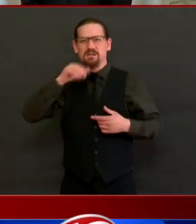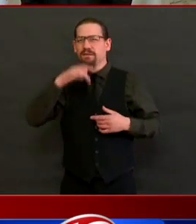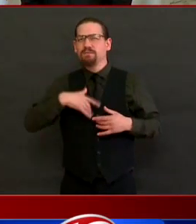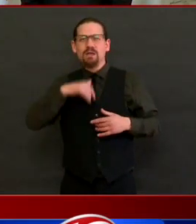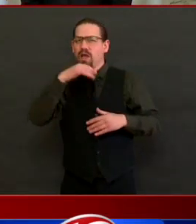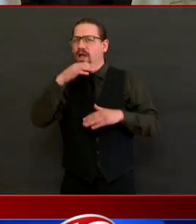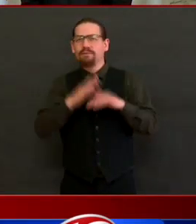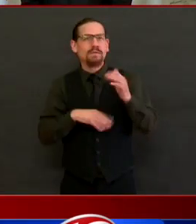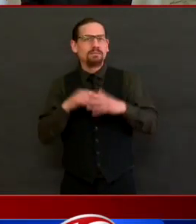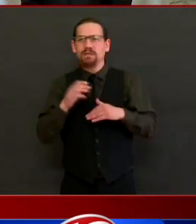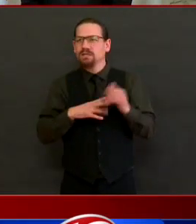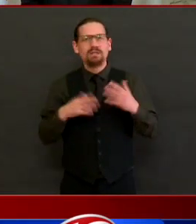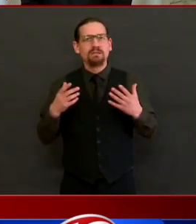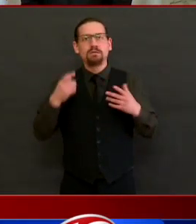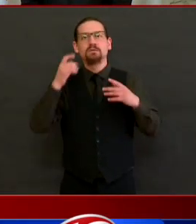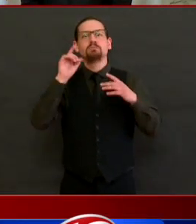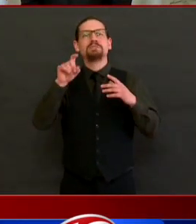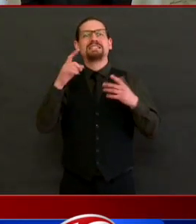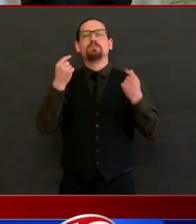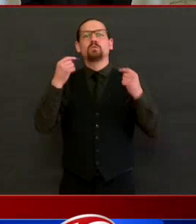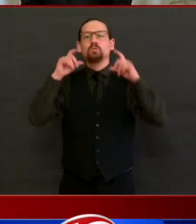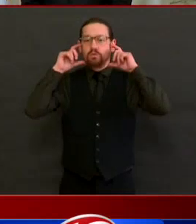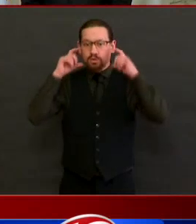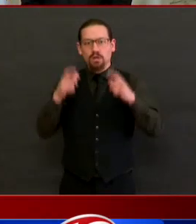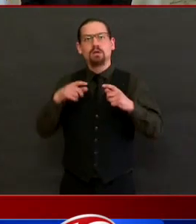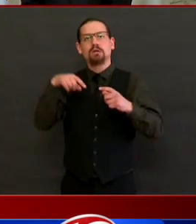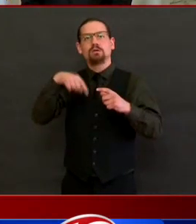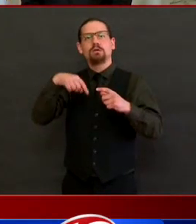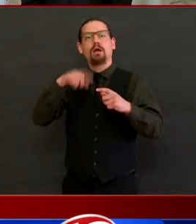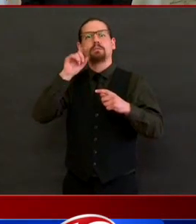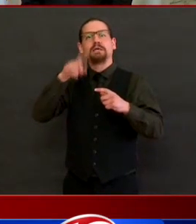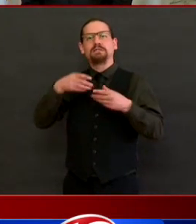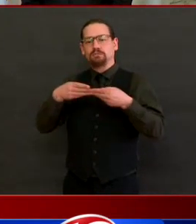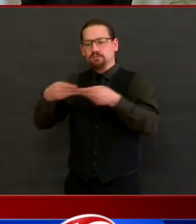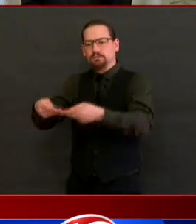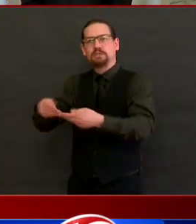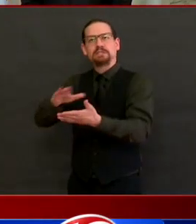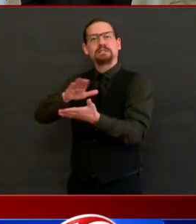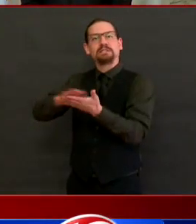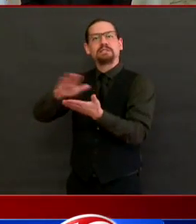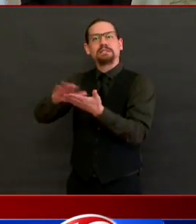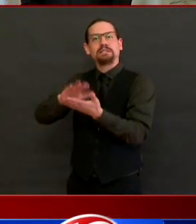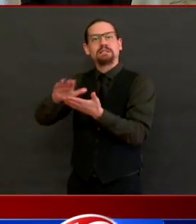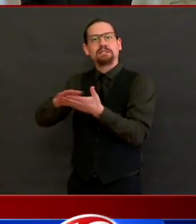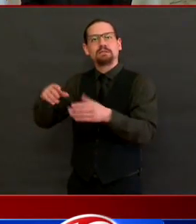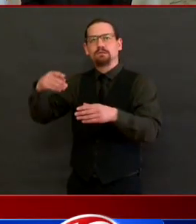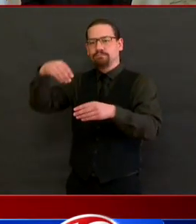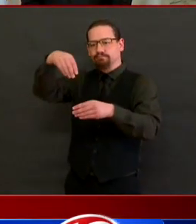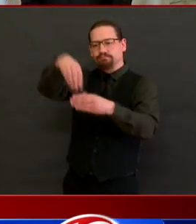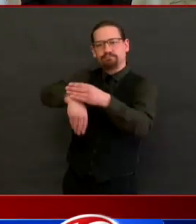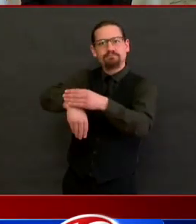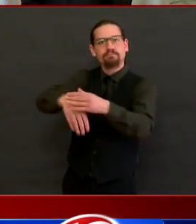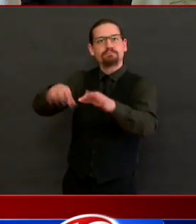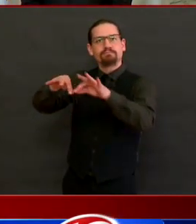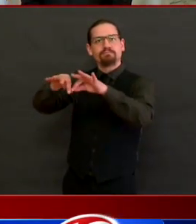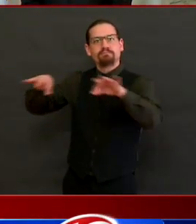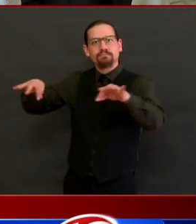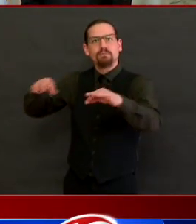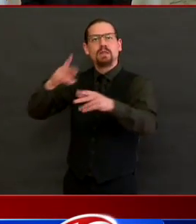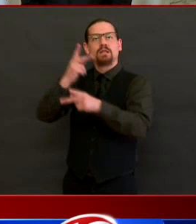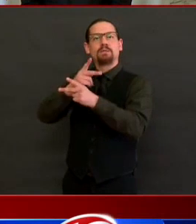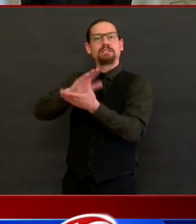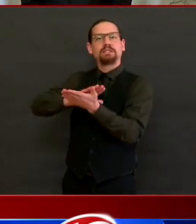cleaned and reused. You're having to put it in a paper bag. Let me be crystal clear. That is